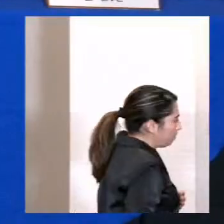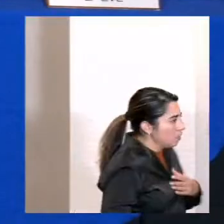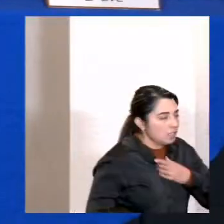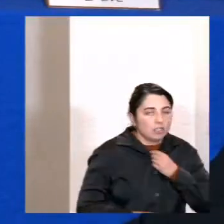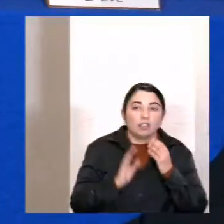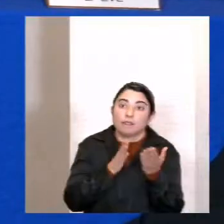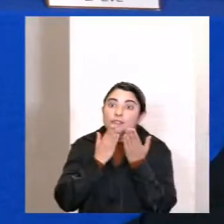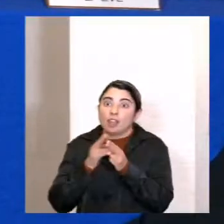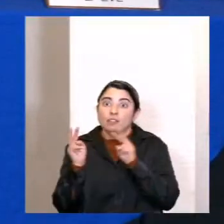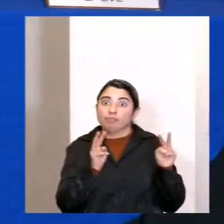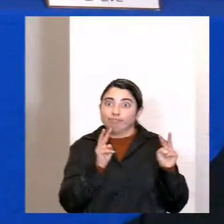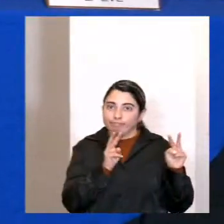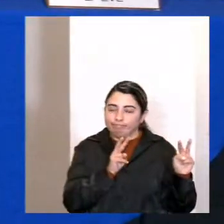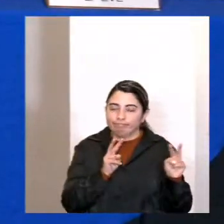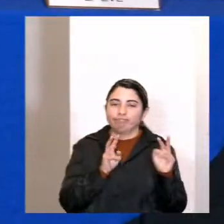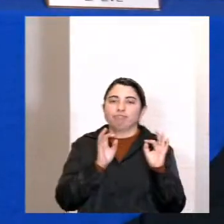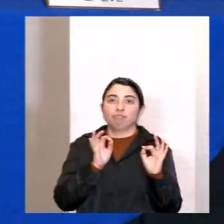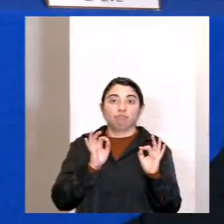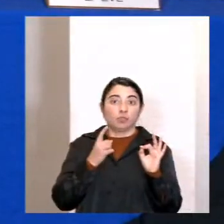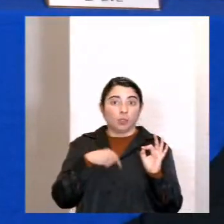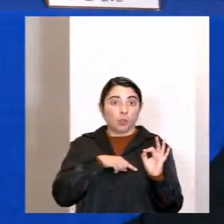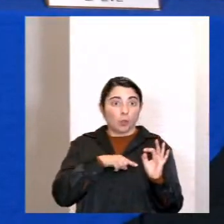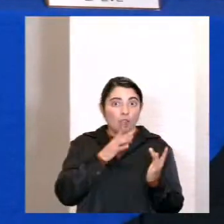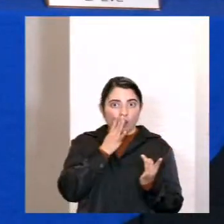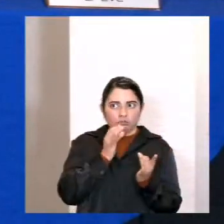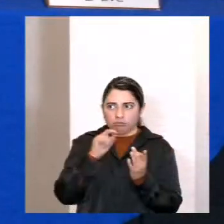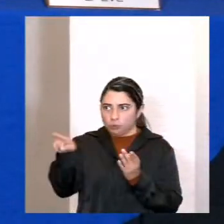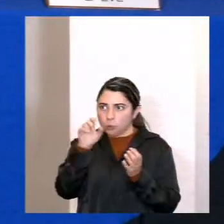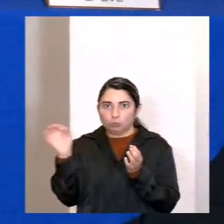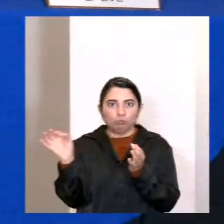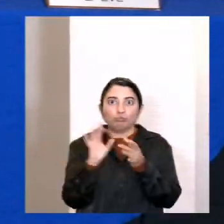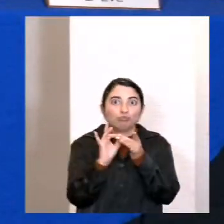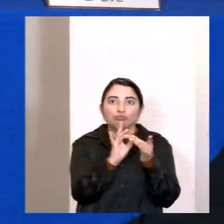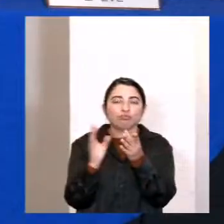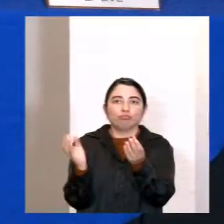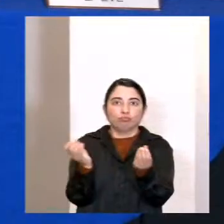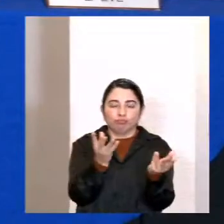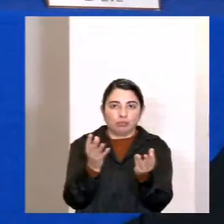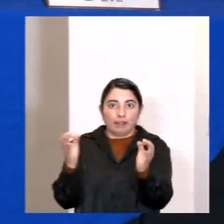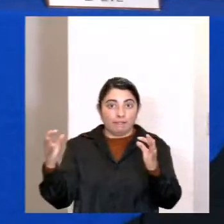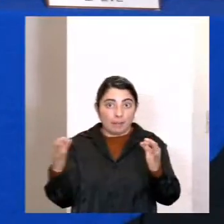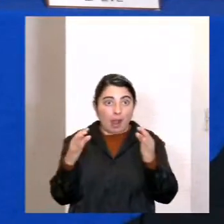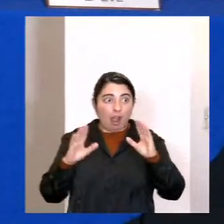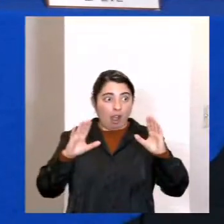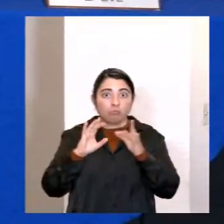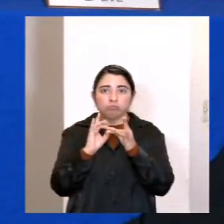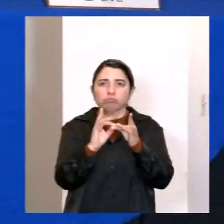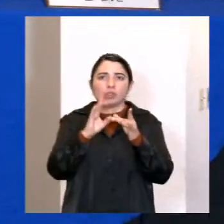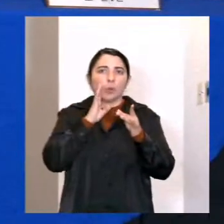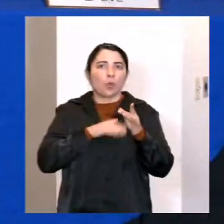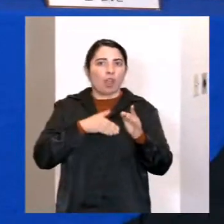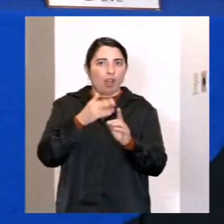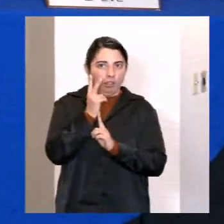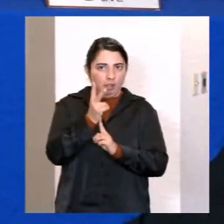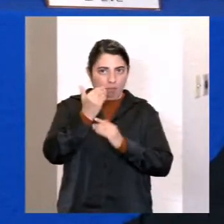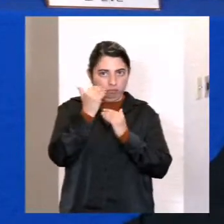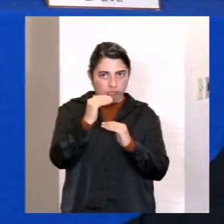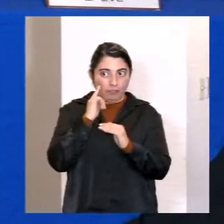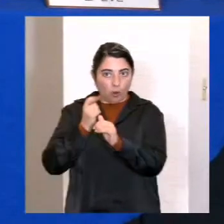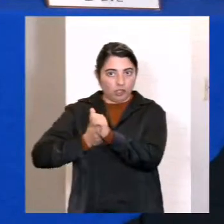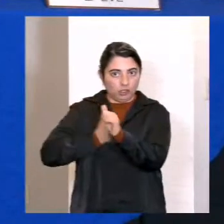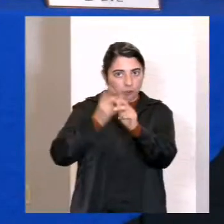Thank you for watching. We are interested in what you have to say today. Comments today will be limited to 3 minutes per